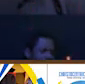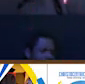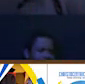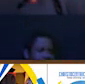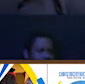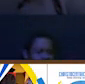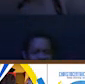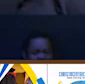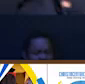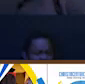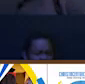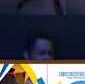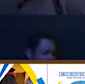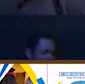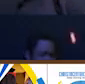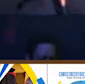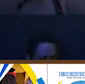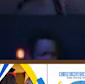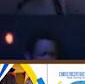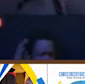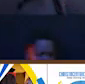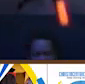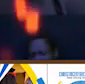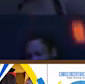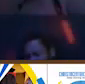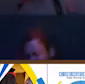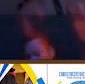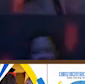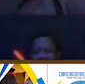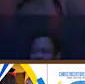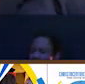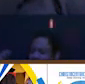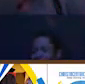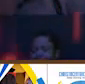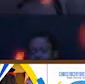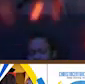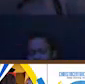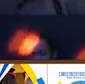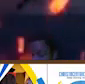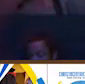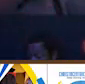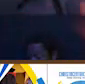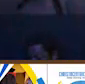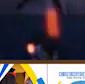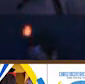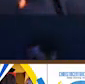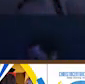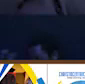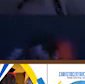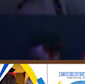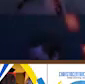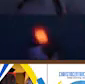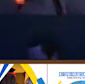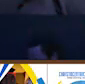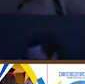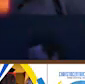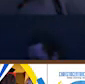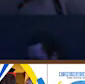that is greater than every other name. There is a name that is above all